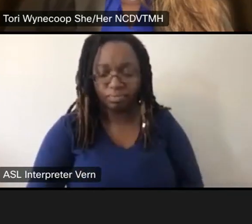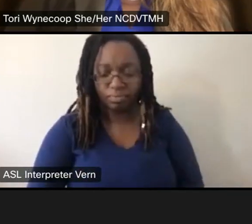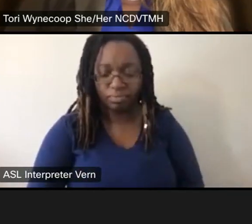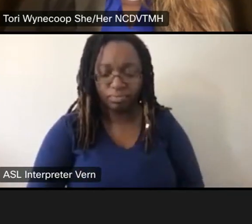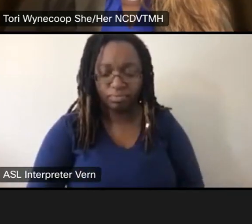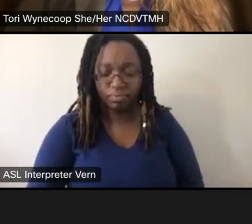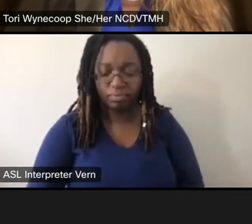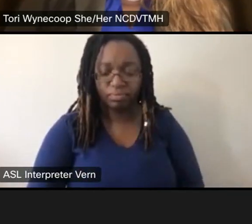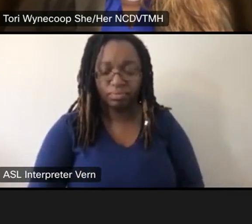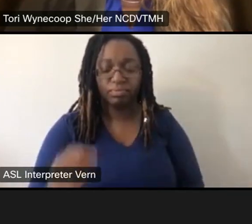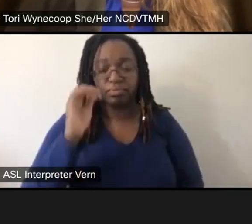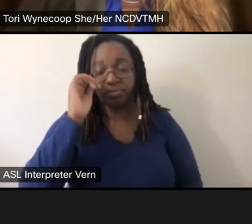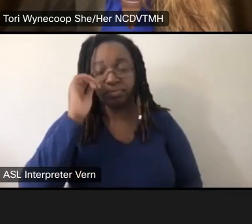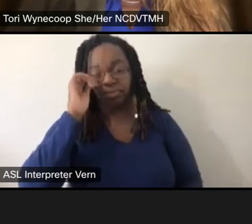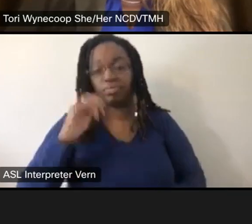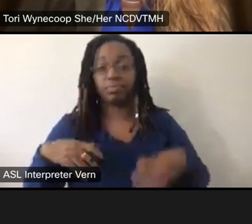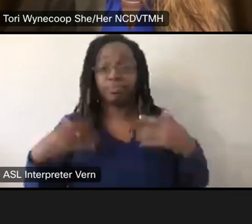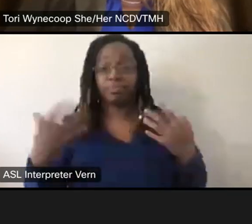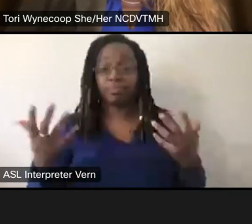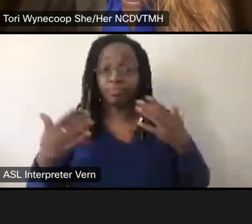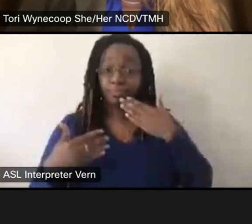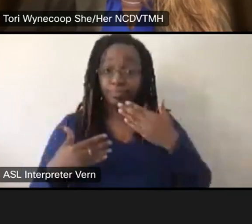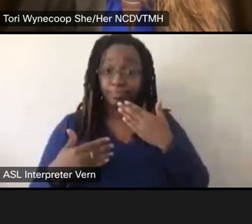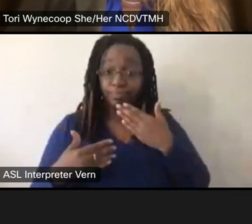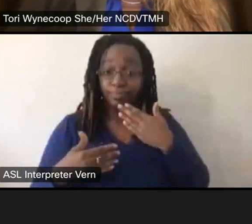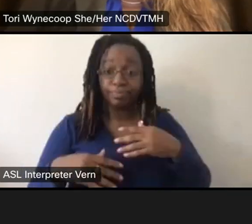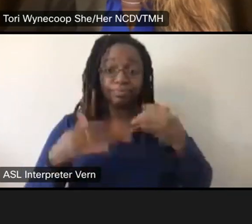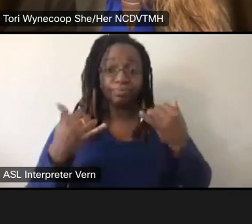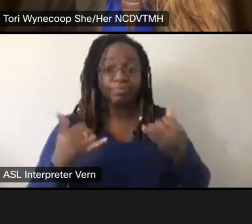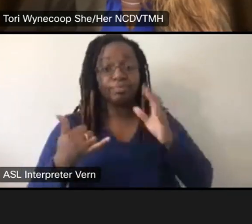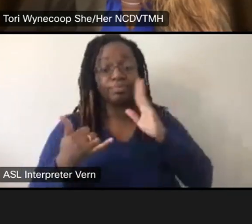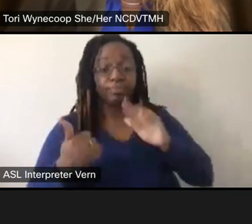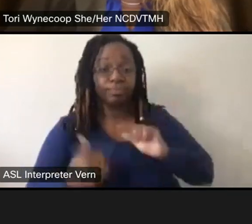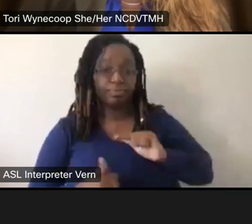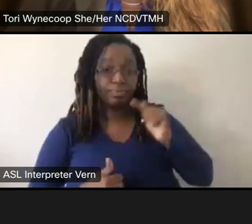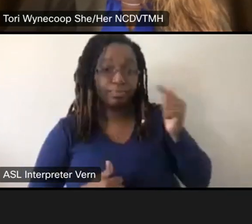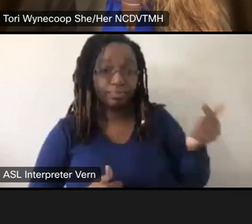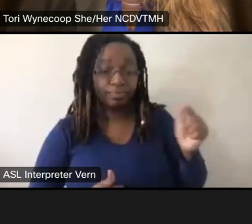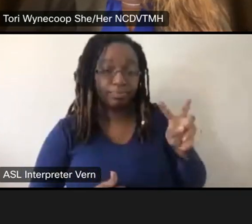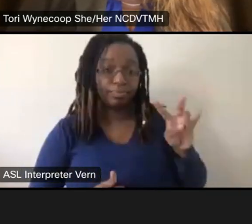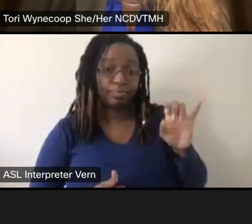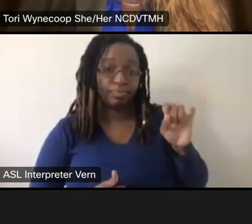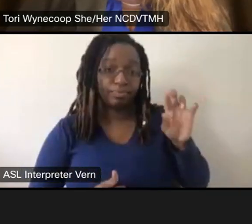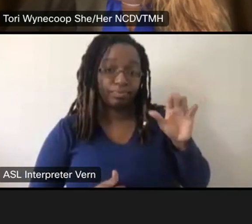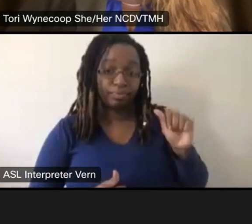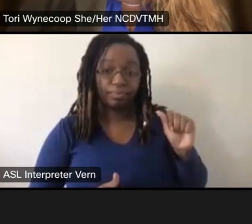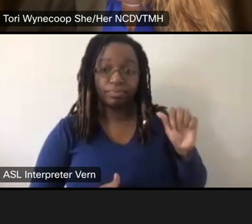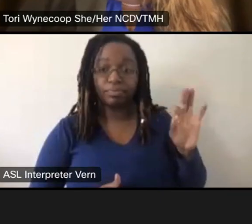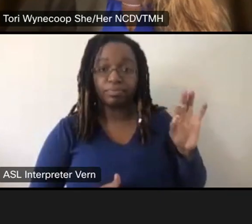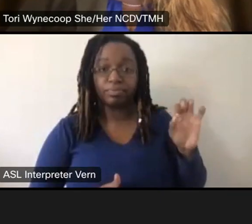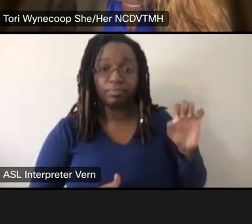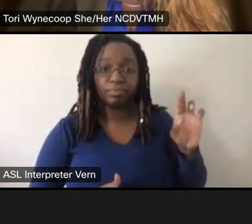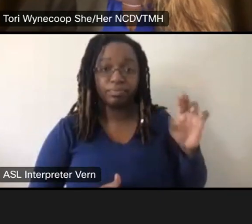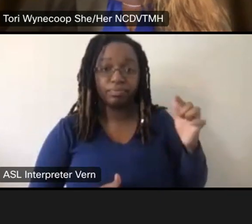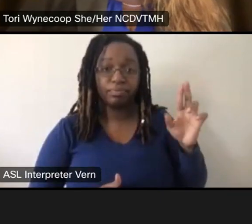So thank you, everyone. I will now like to hand it over to Victoria Ferguson-Young to introduce